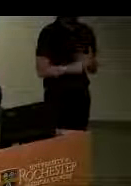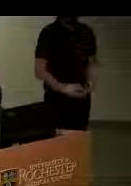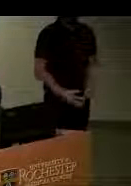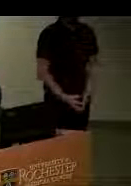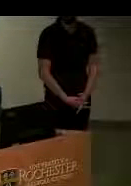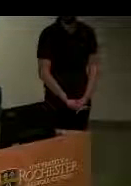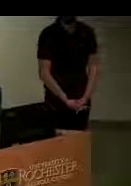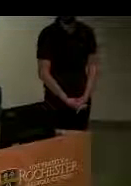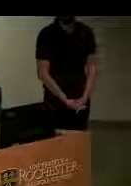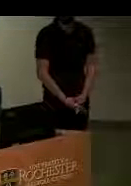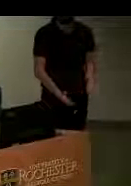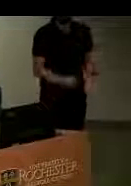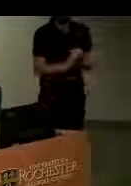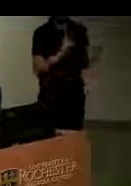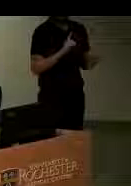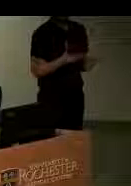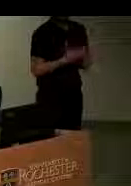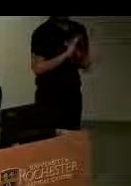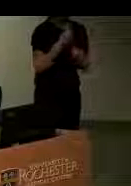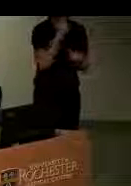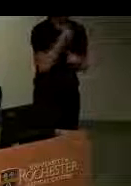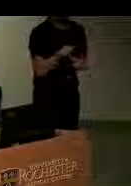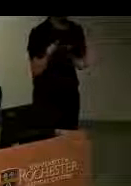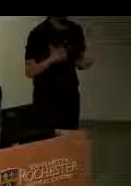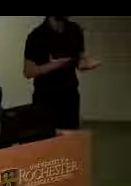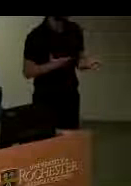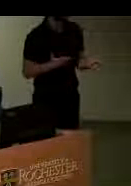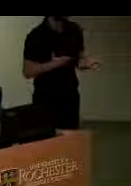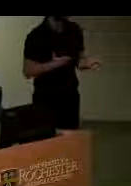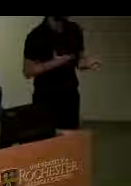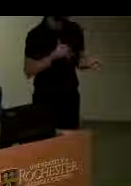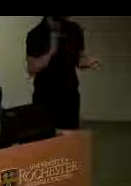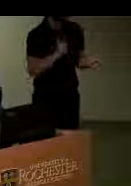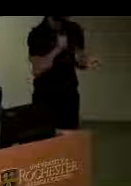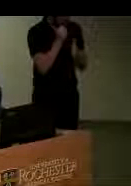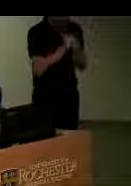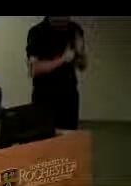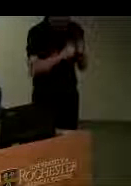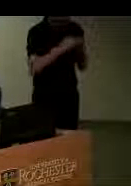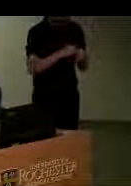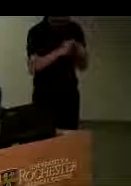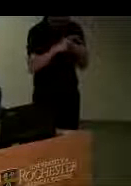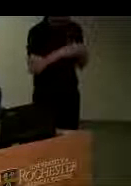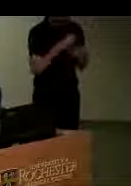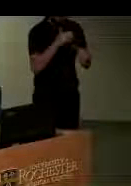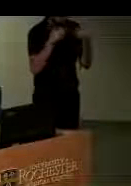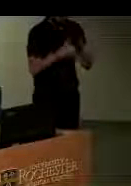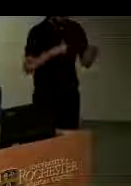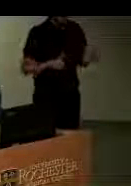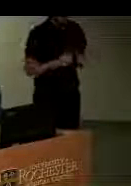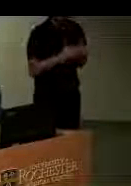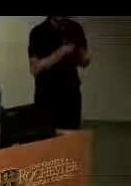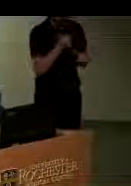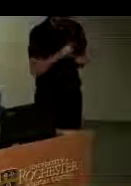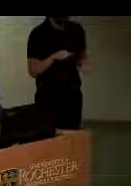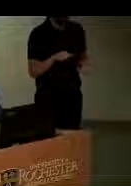But that was, nobody asked for thank you for that. That was like every person in the program would have done without a moment's hesitation.